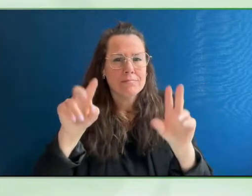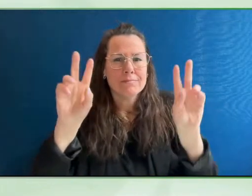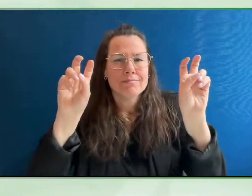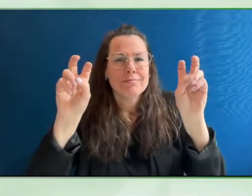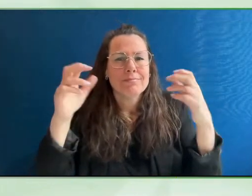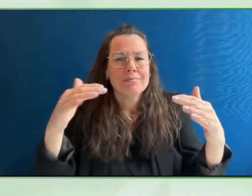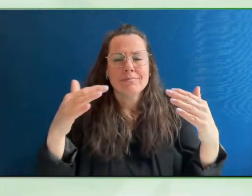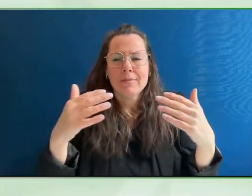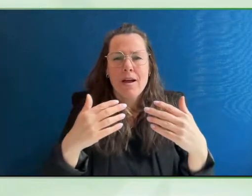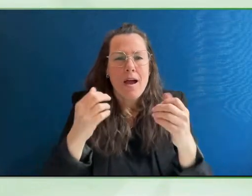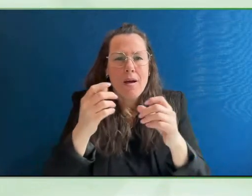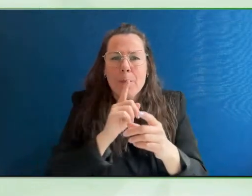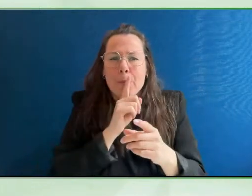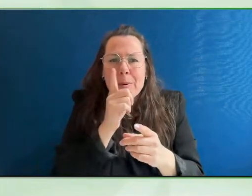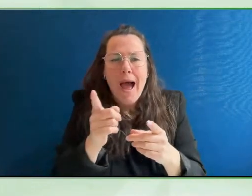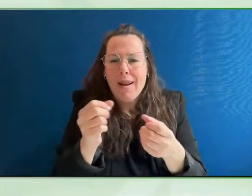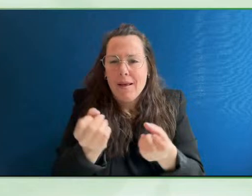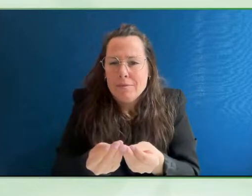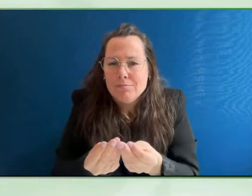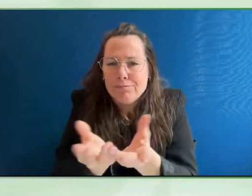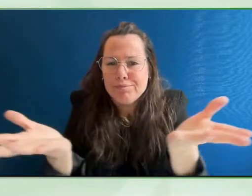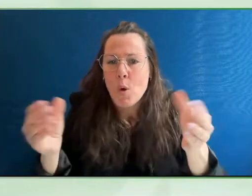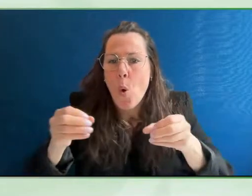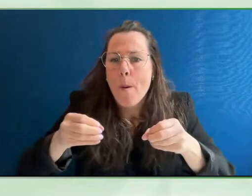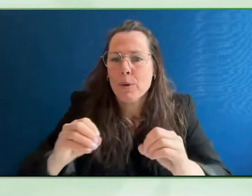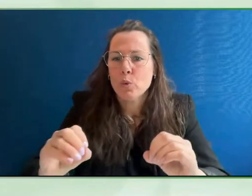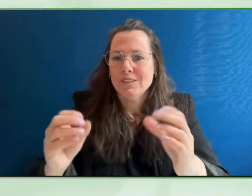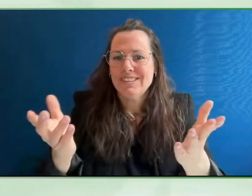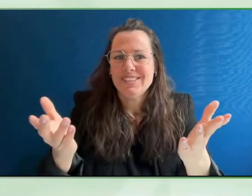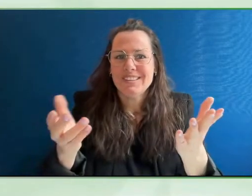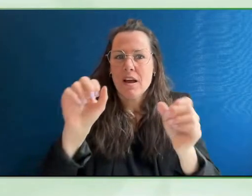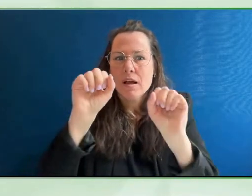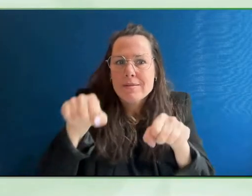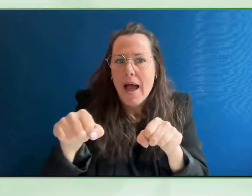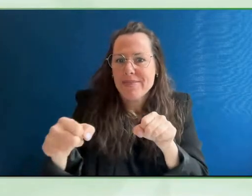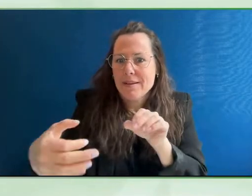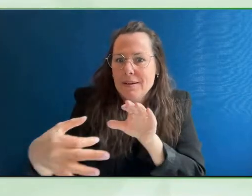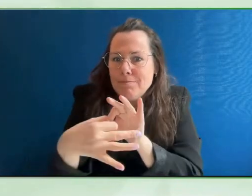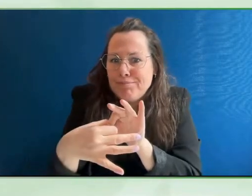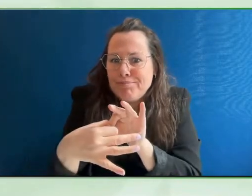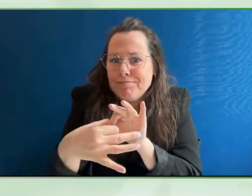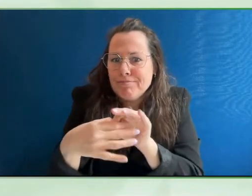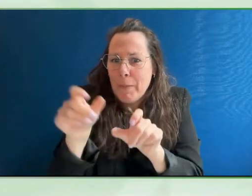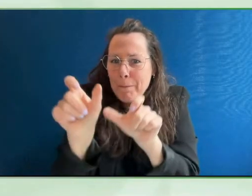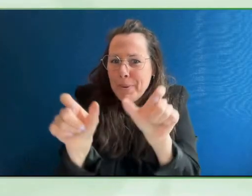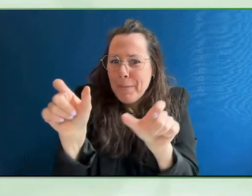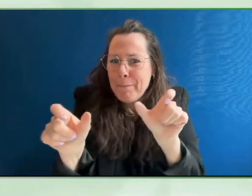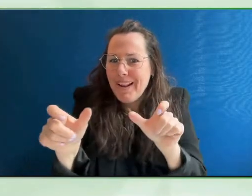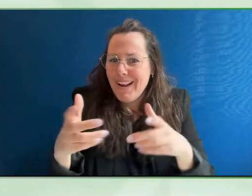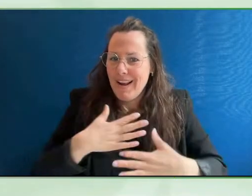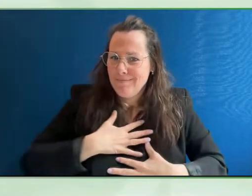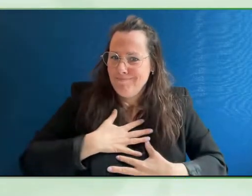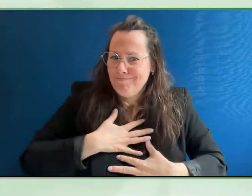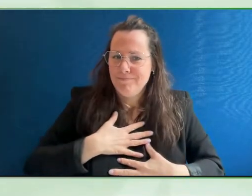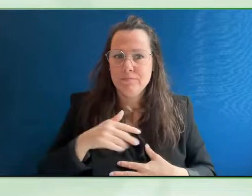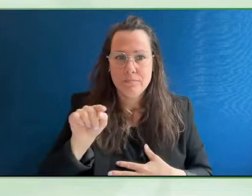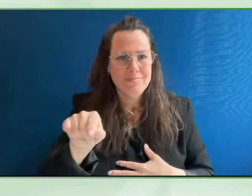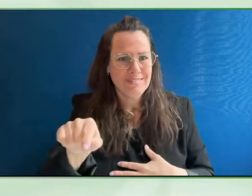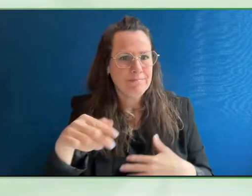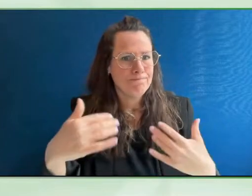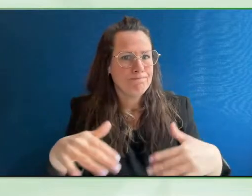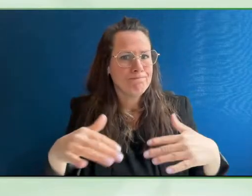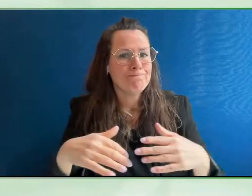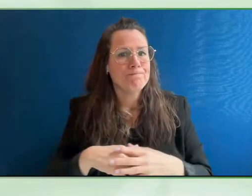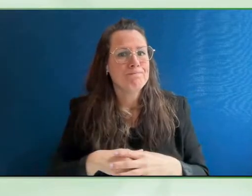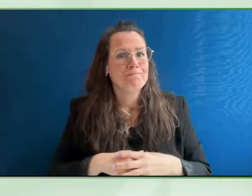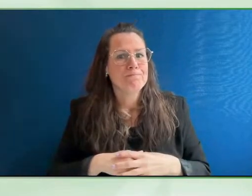connection. But bringing this into the workplace means you also need to foster trust, and having common experiences